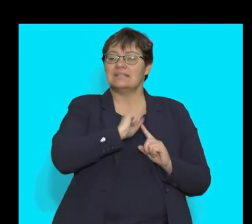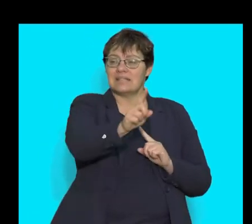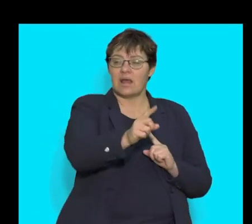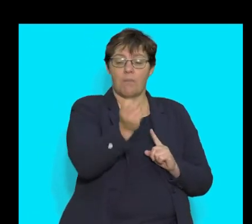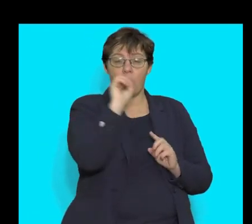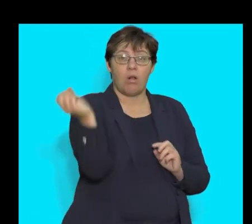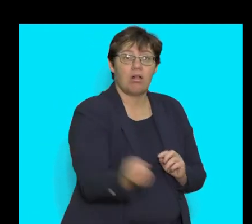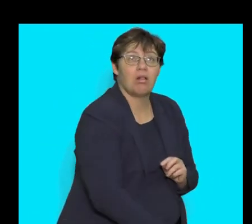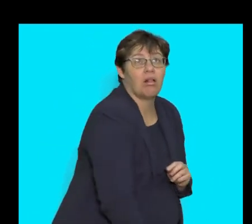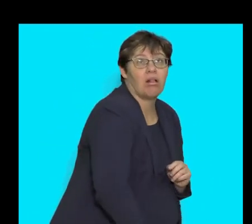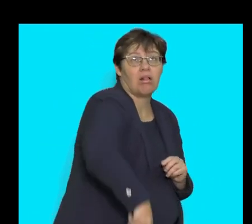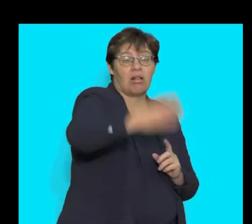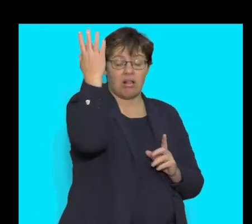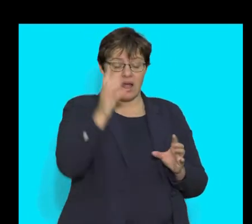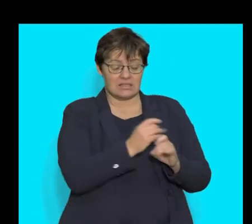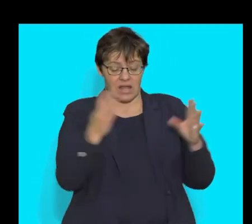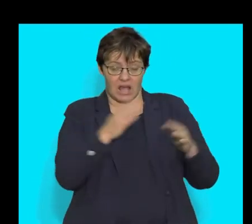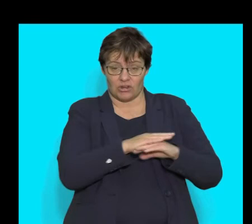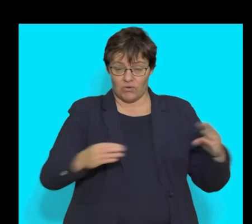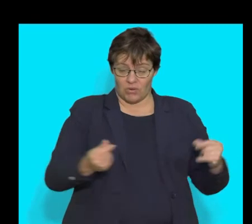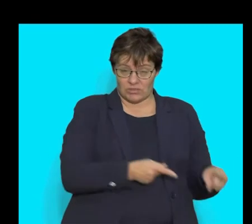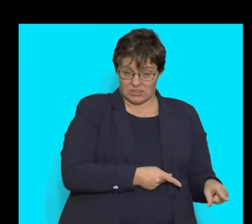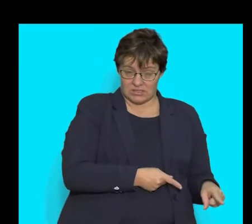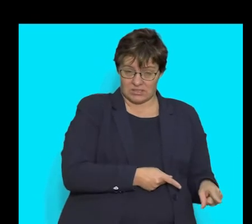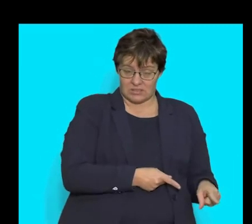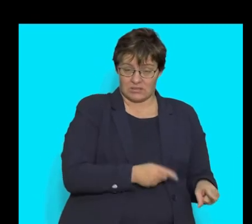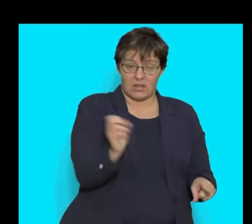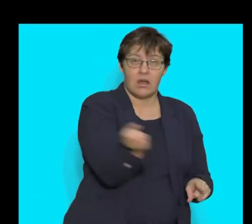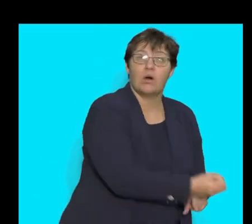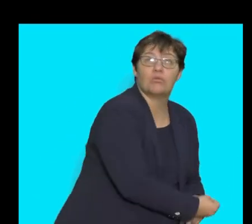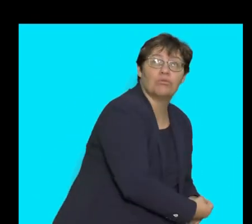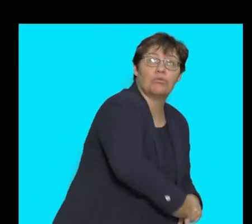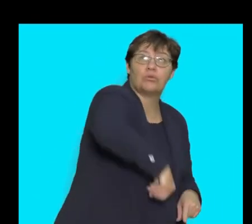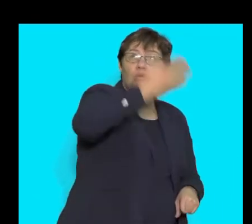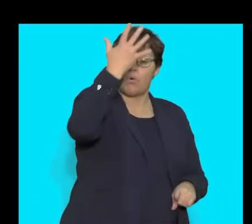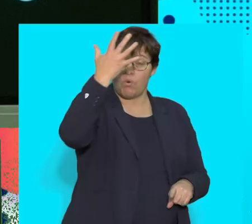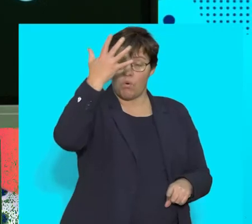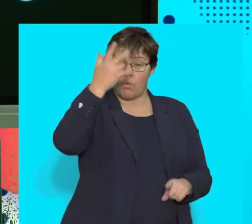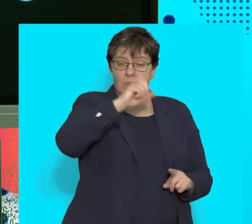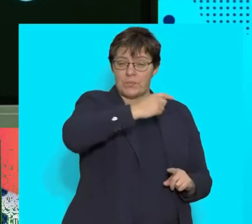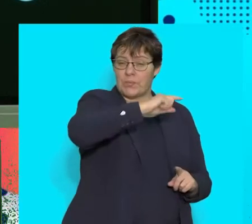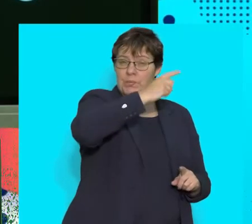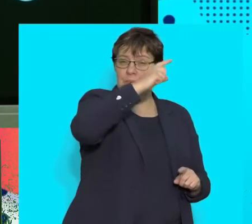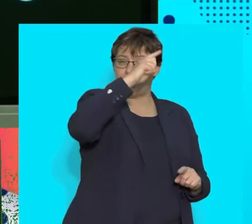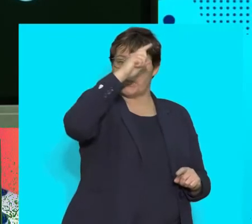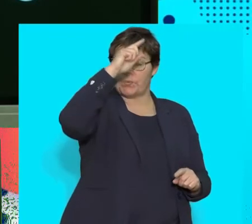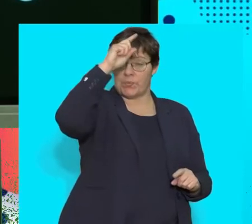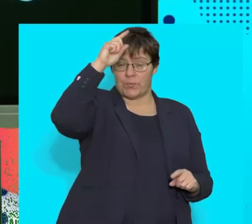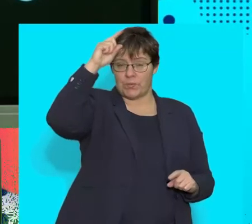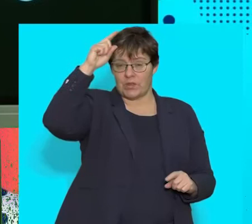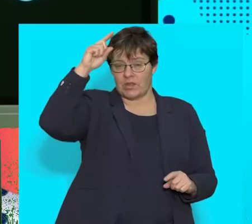up. So the ball starts on the ground next to where I am, and I'm going to throw it up into the air, and we're going to